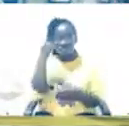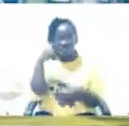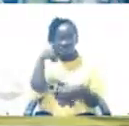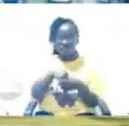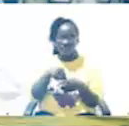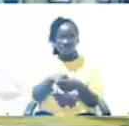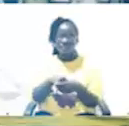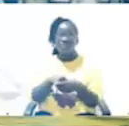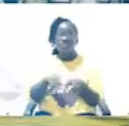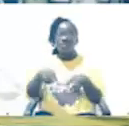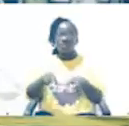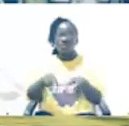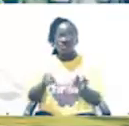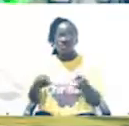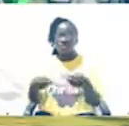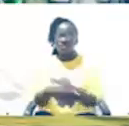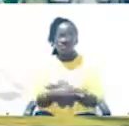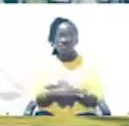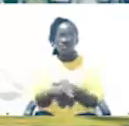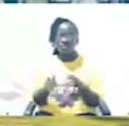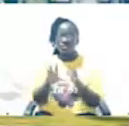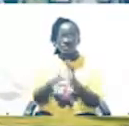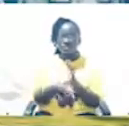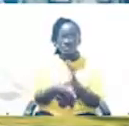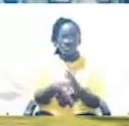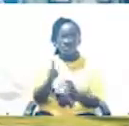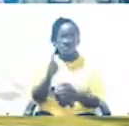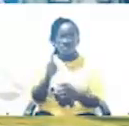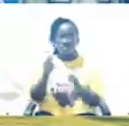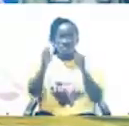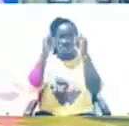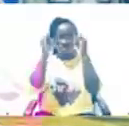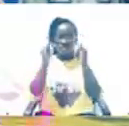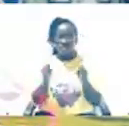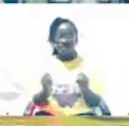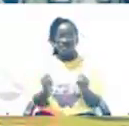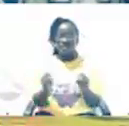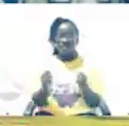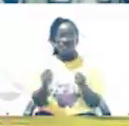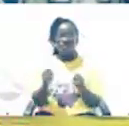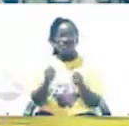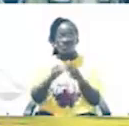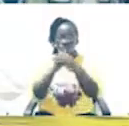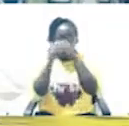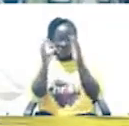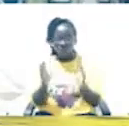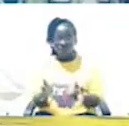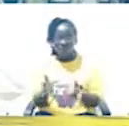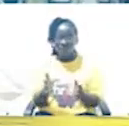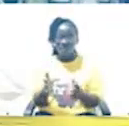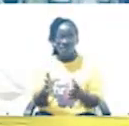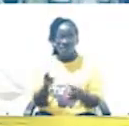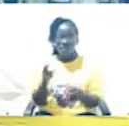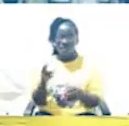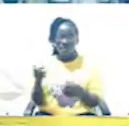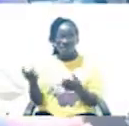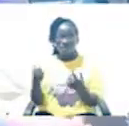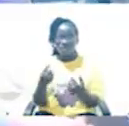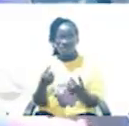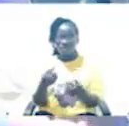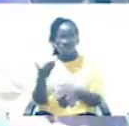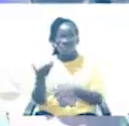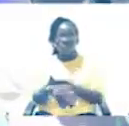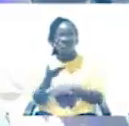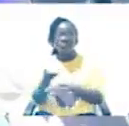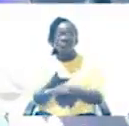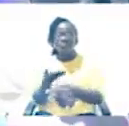the fetish priest in the place is called Ntorbia. And I comfort your friend Ntorbia. Came to beg me. I said, Osofu,